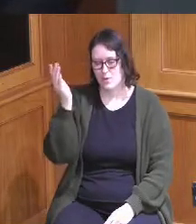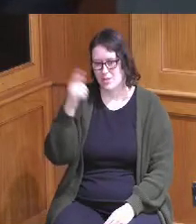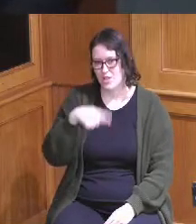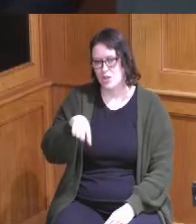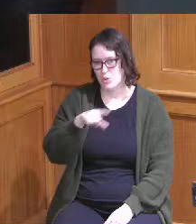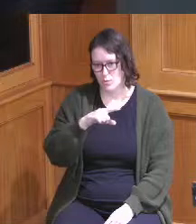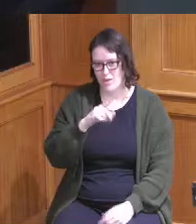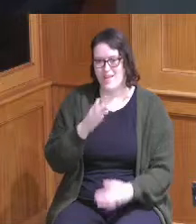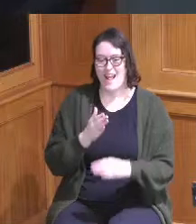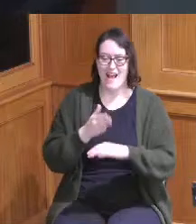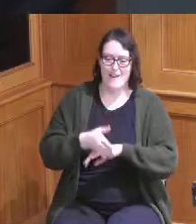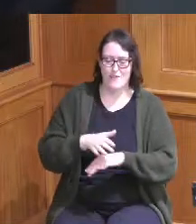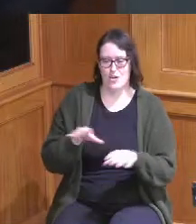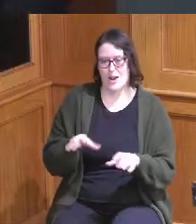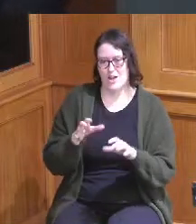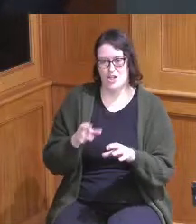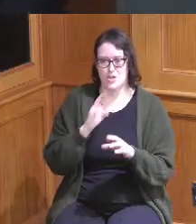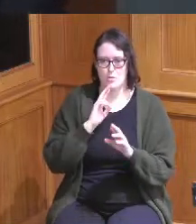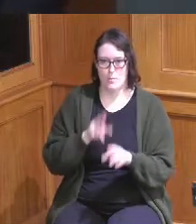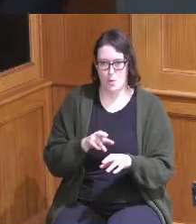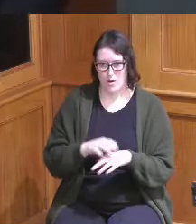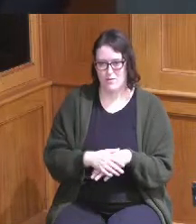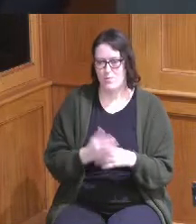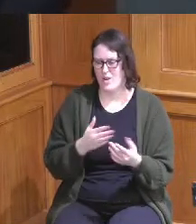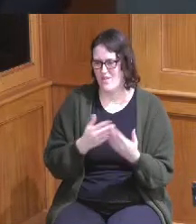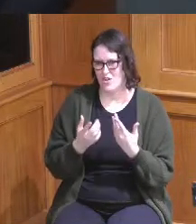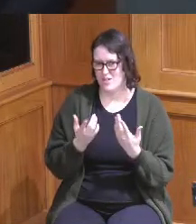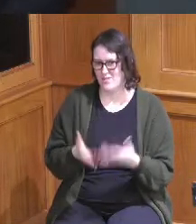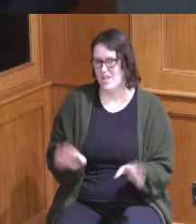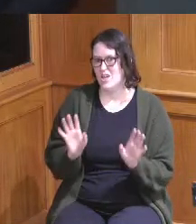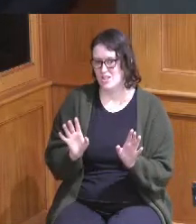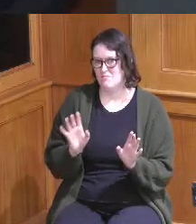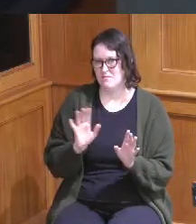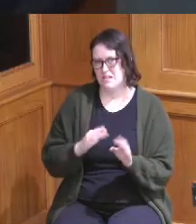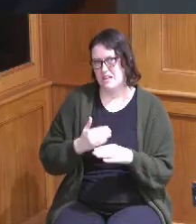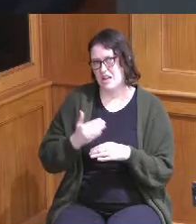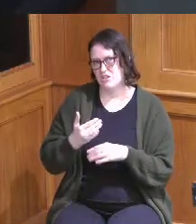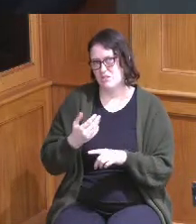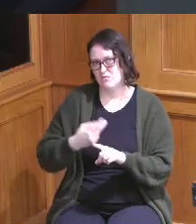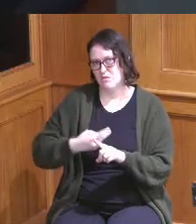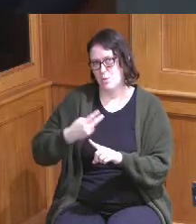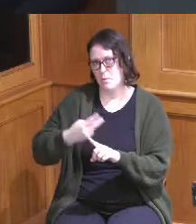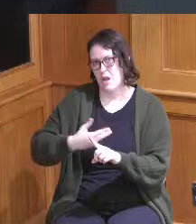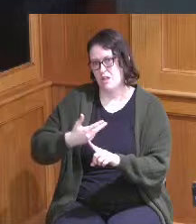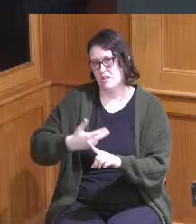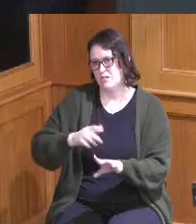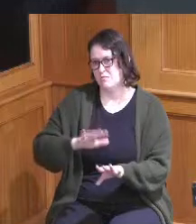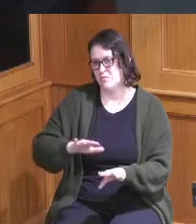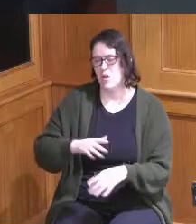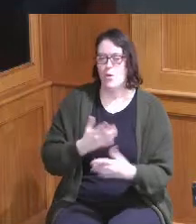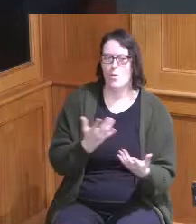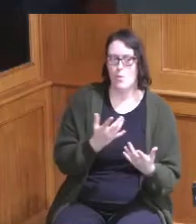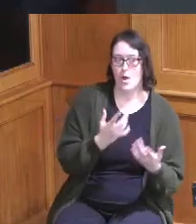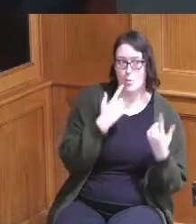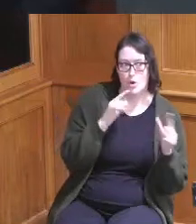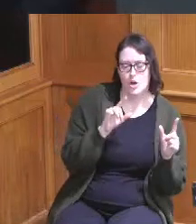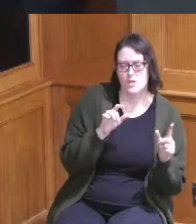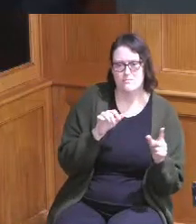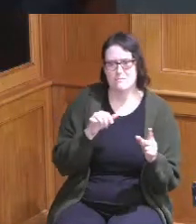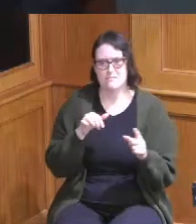you whenever we get that done. So that'll be done here in the next few months. So it's what worked, what didn't work, and how can we